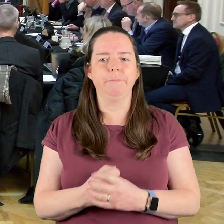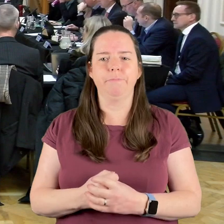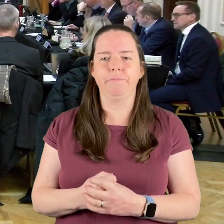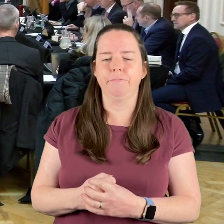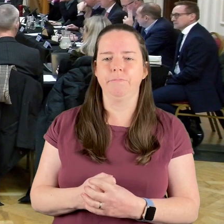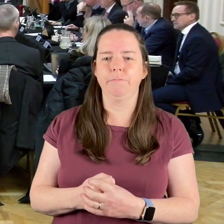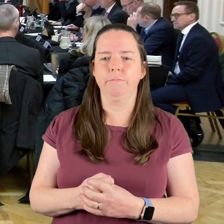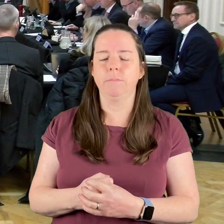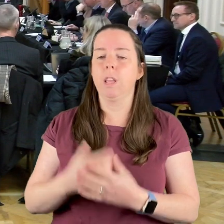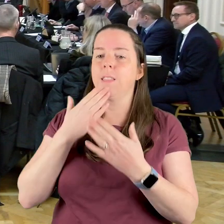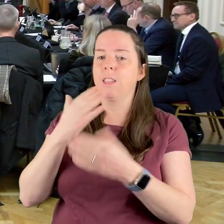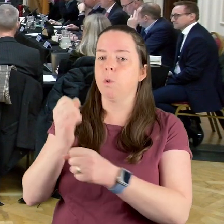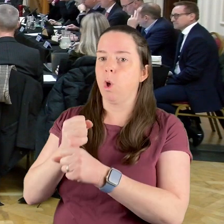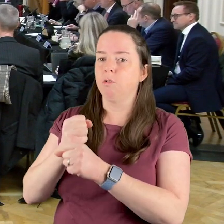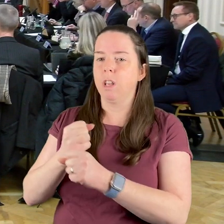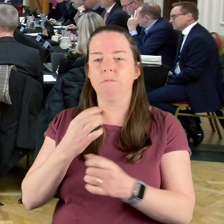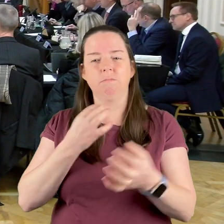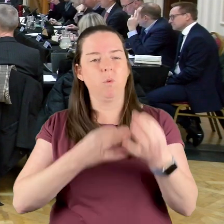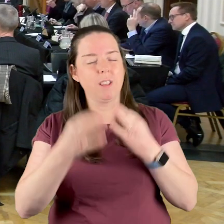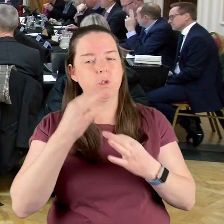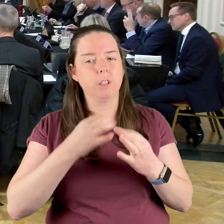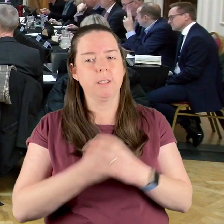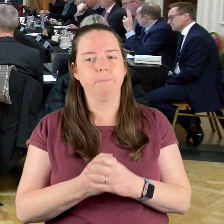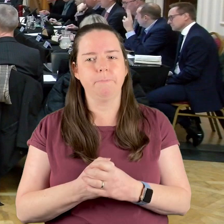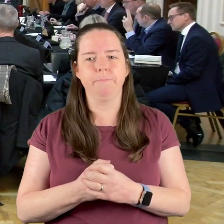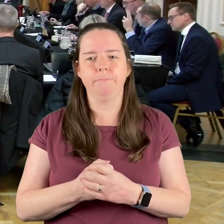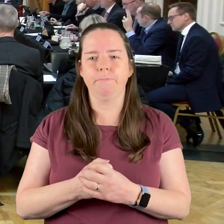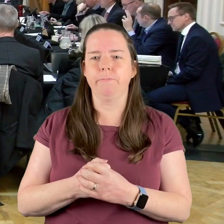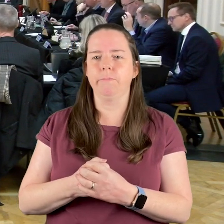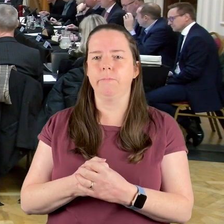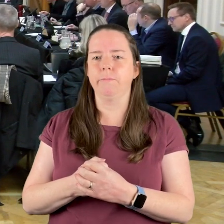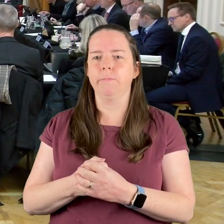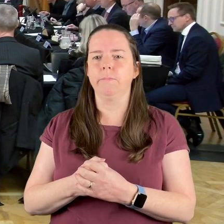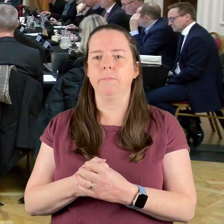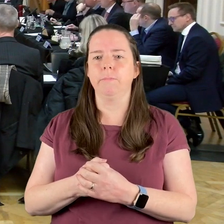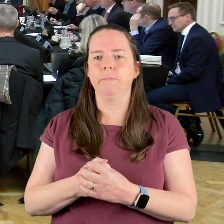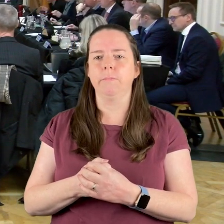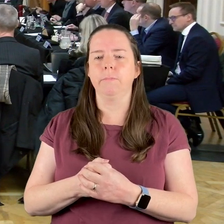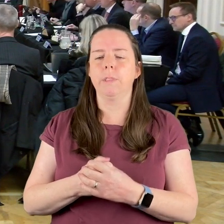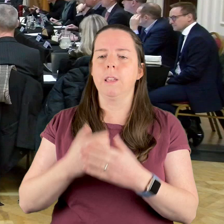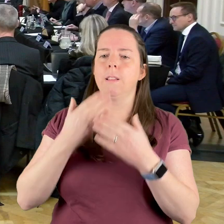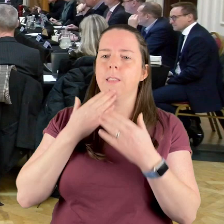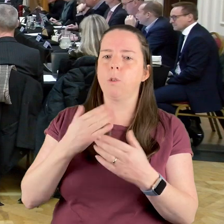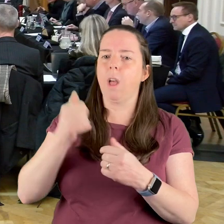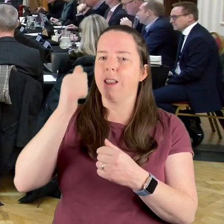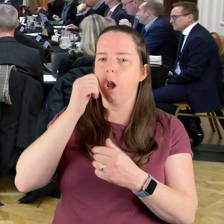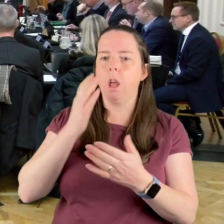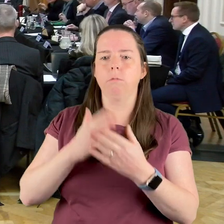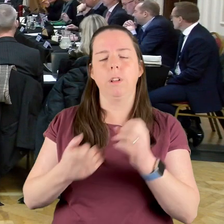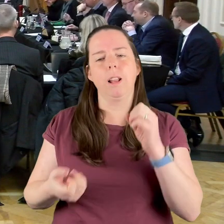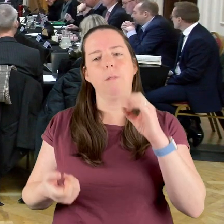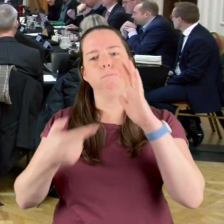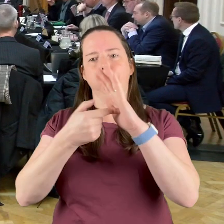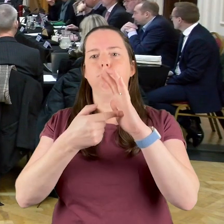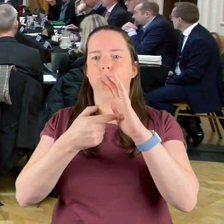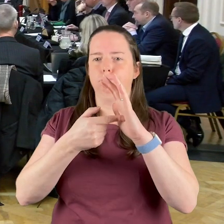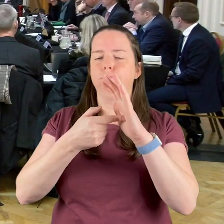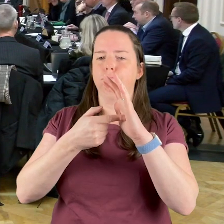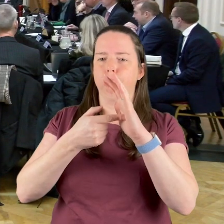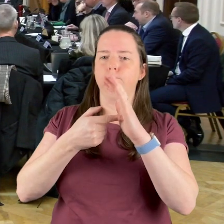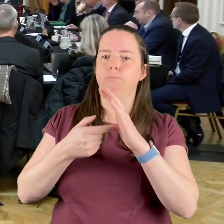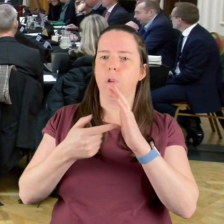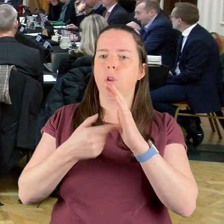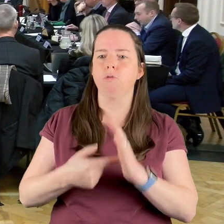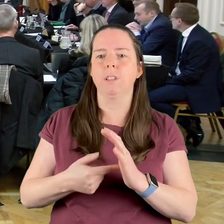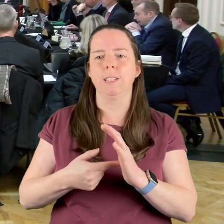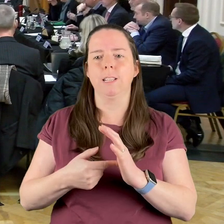implementing changes. I will pause there for. Thank you, Gloria. Questions, James. Thanks very